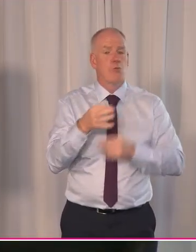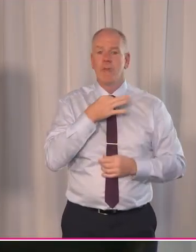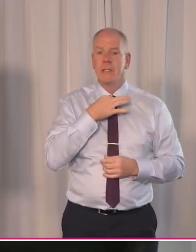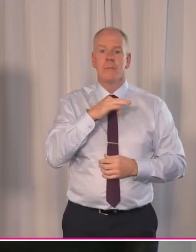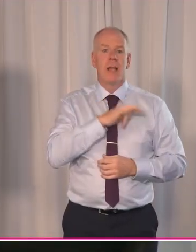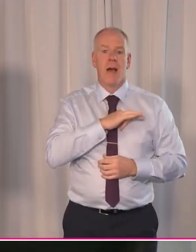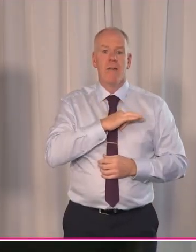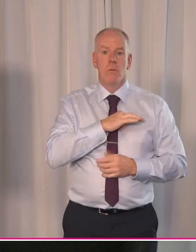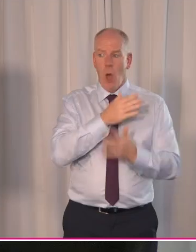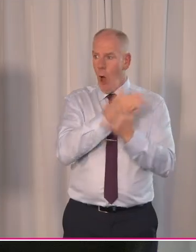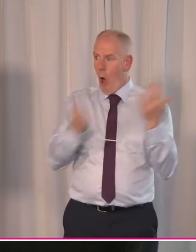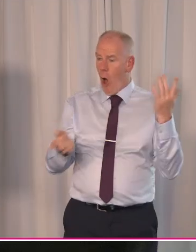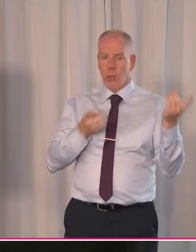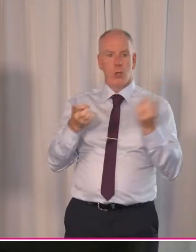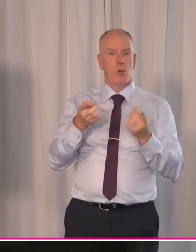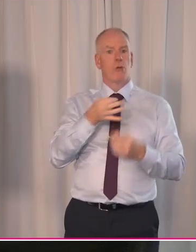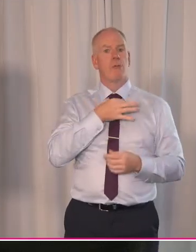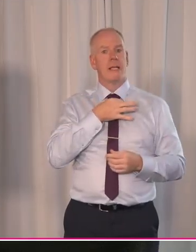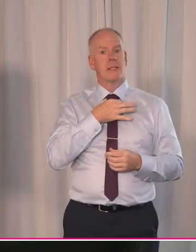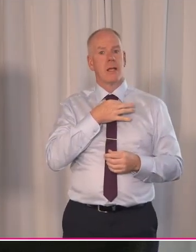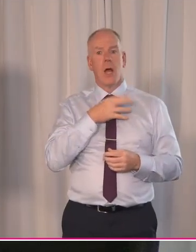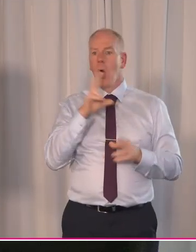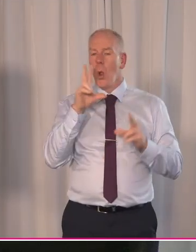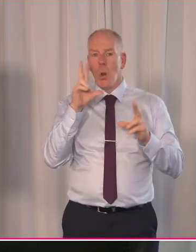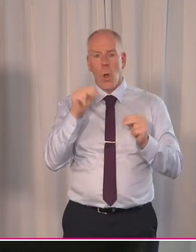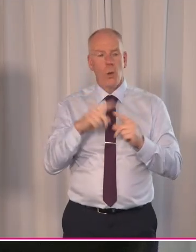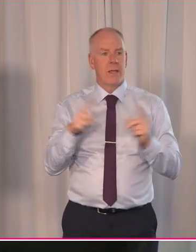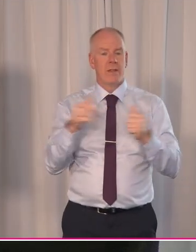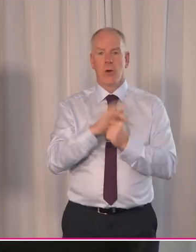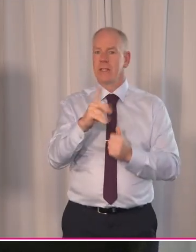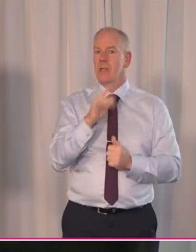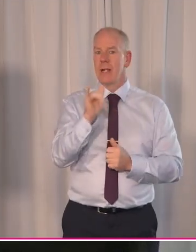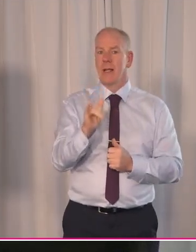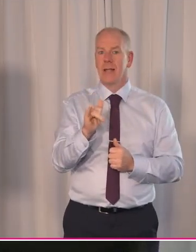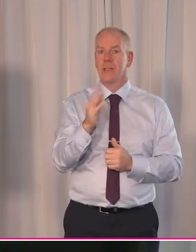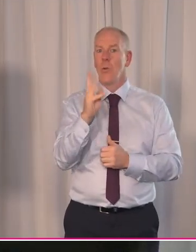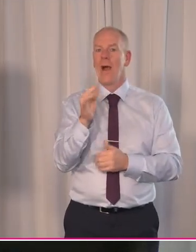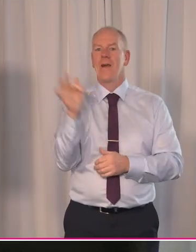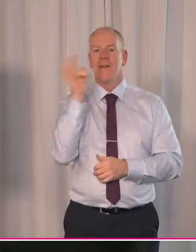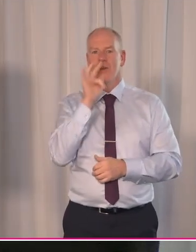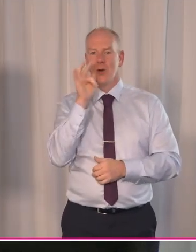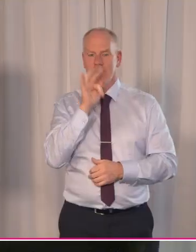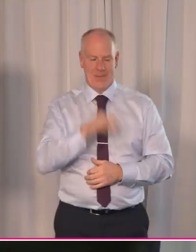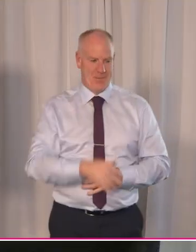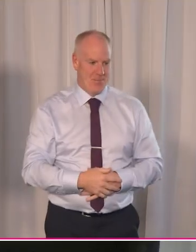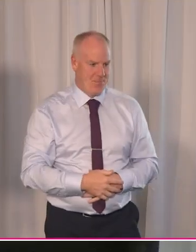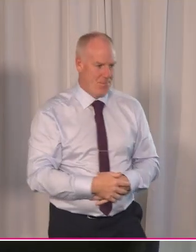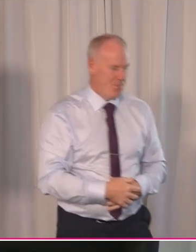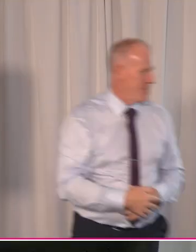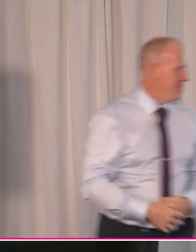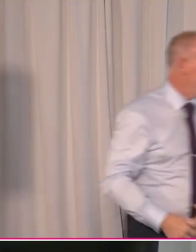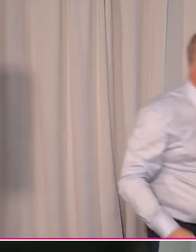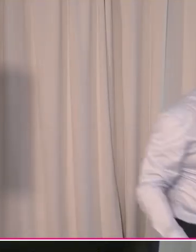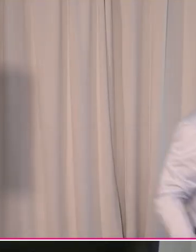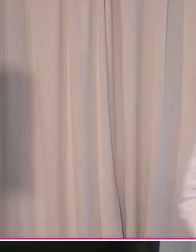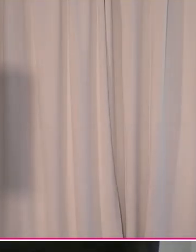there's no exception with regard to sexuality. We all take risks, and that's part of the fun of it. So we were interested